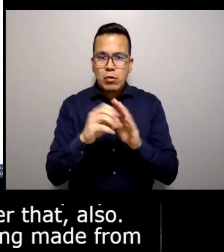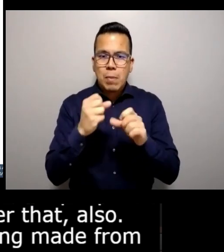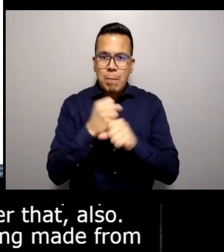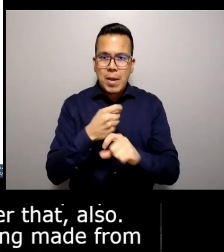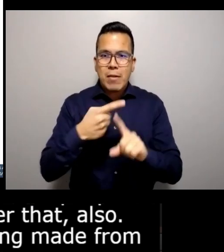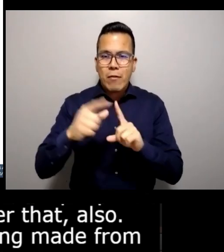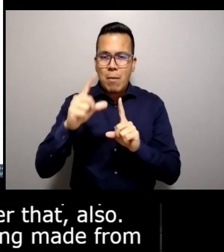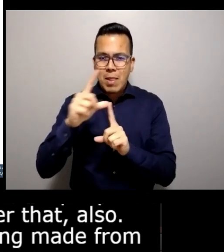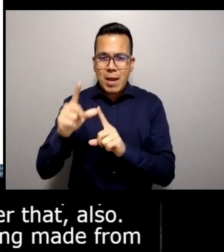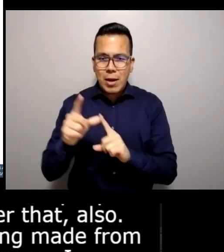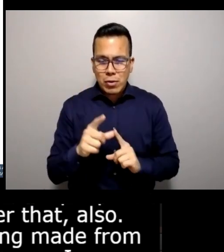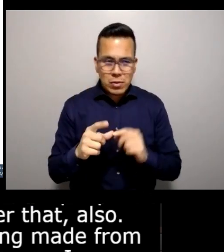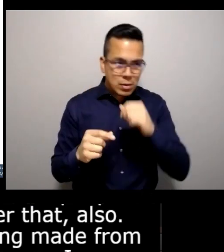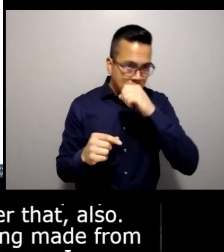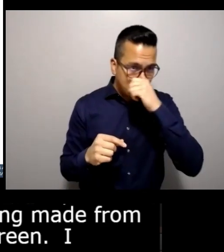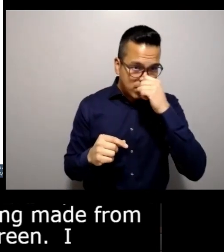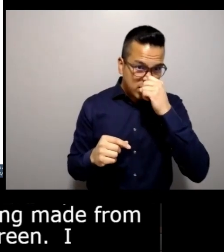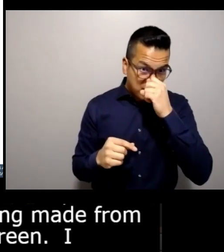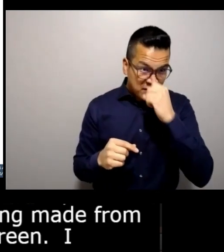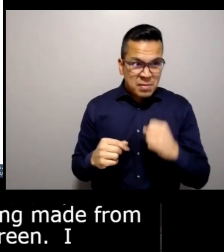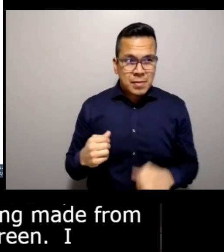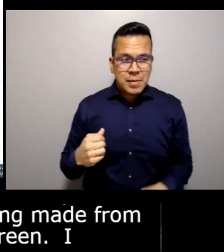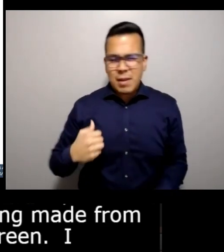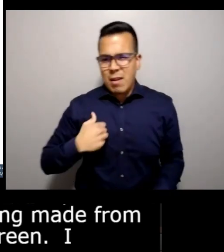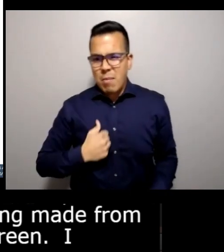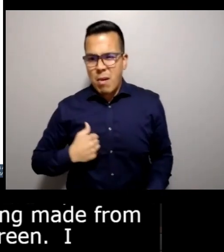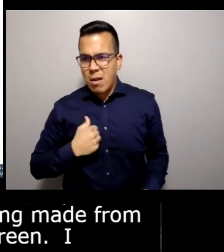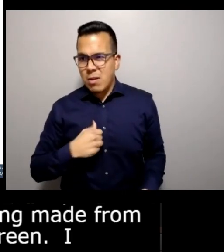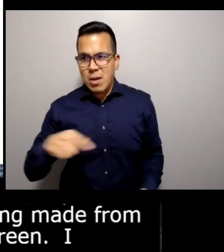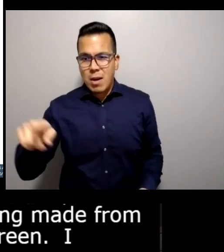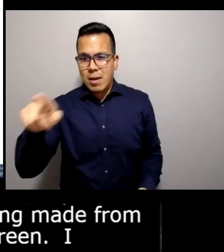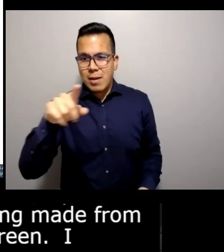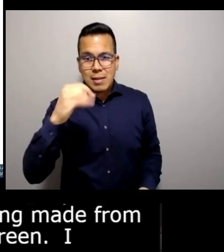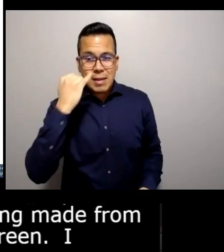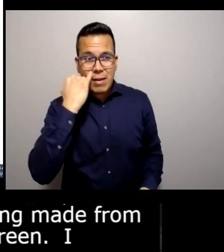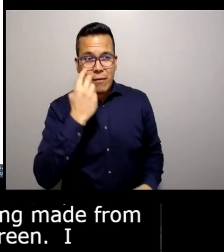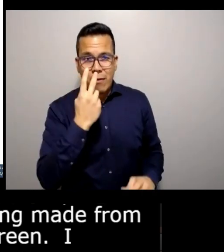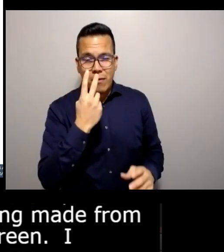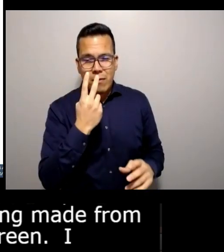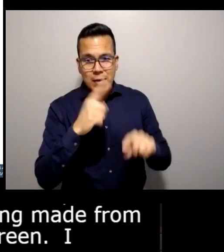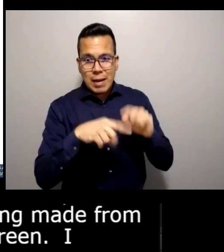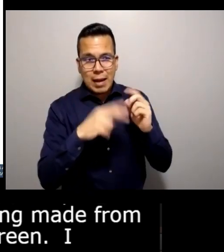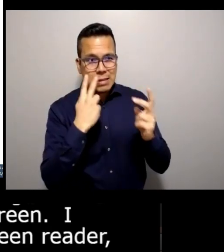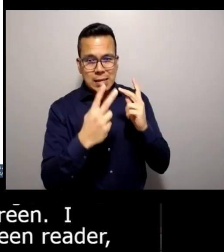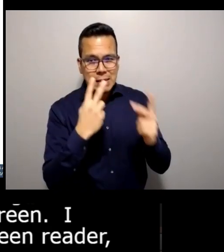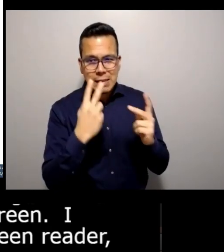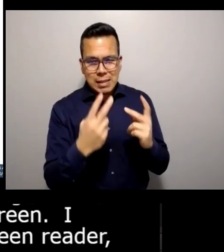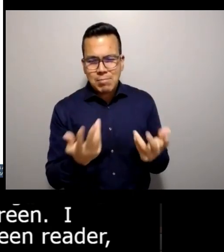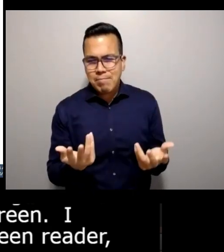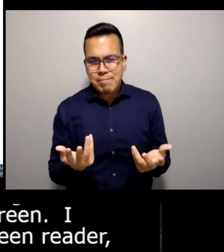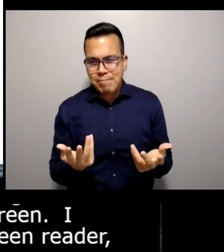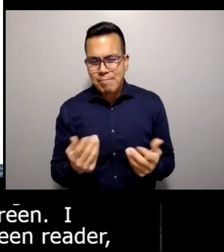anybody who ever has to read these with a screen reader, because it will just be a very